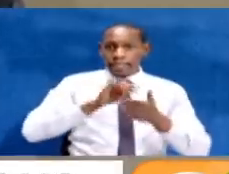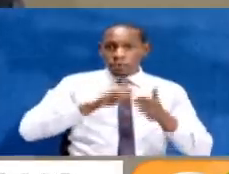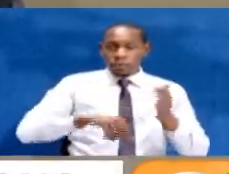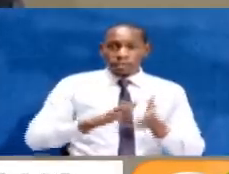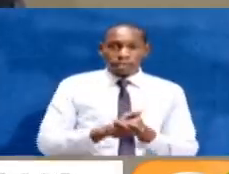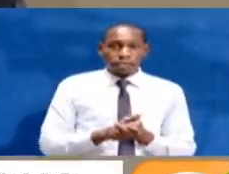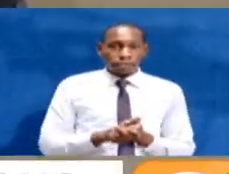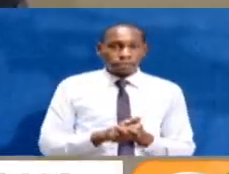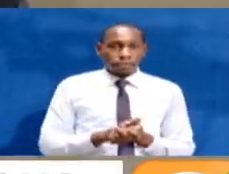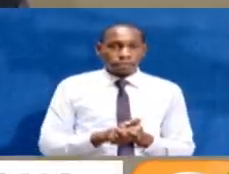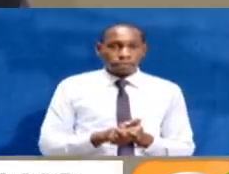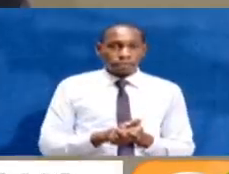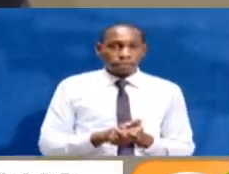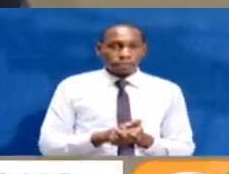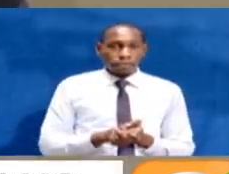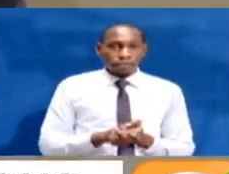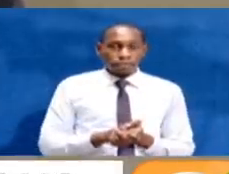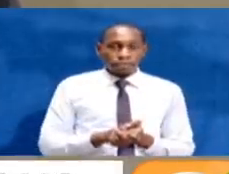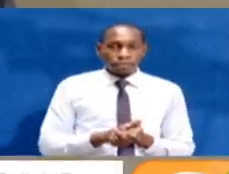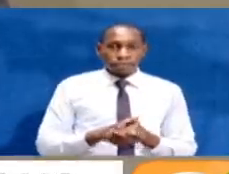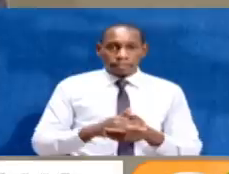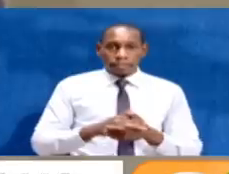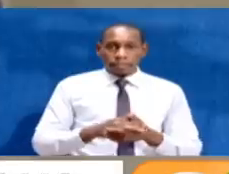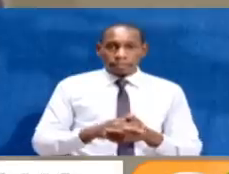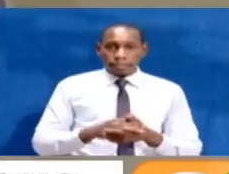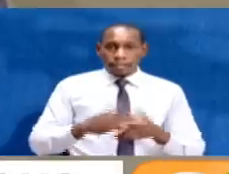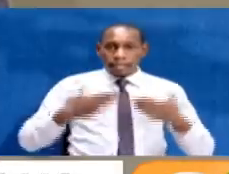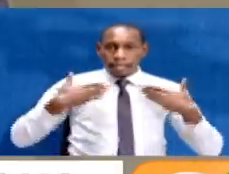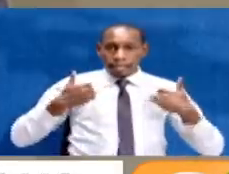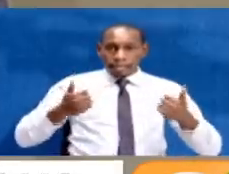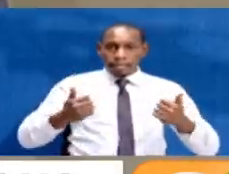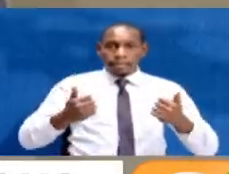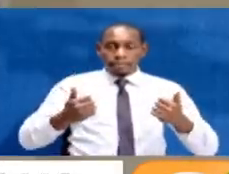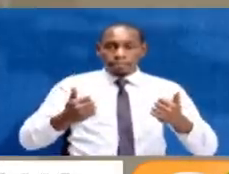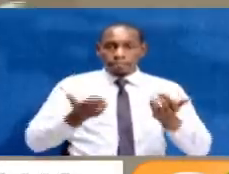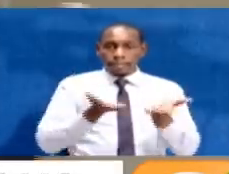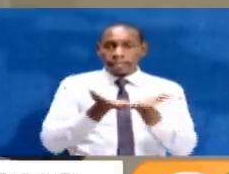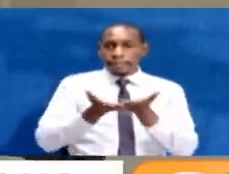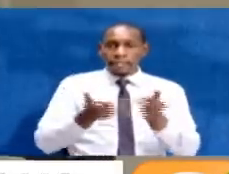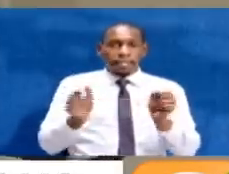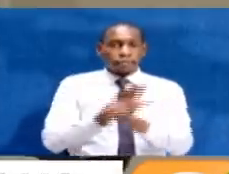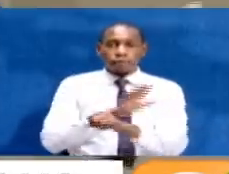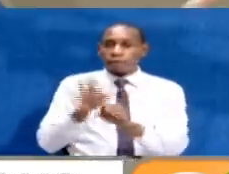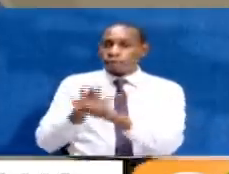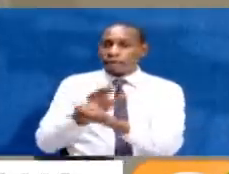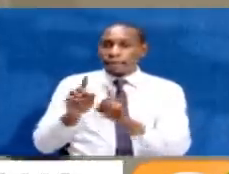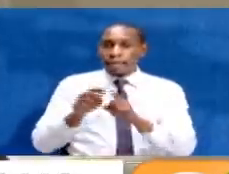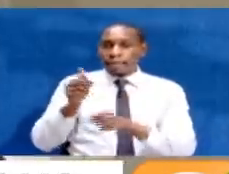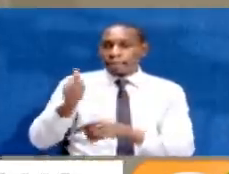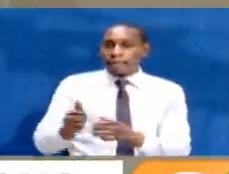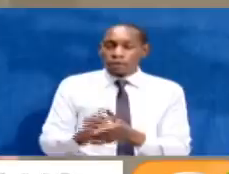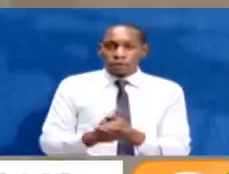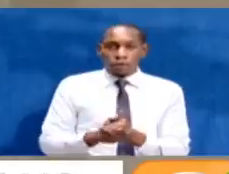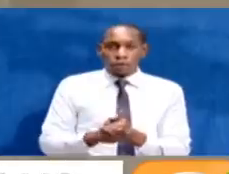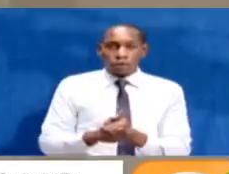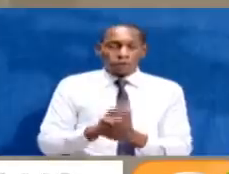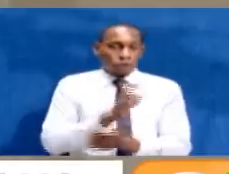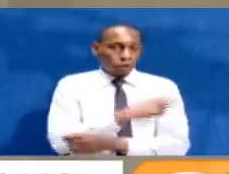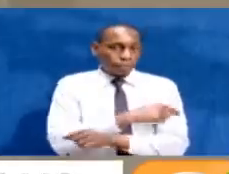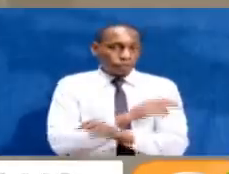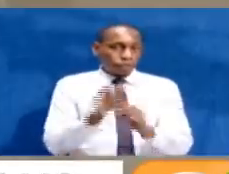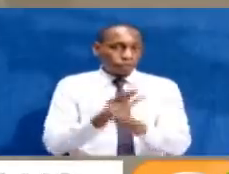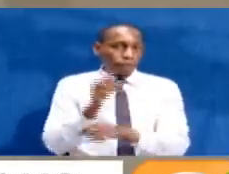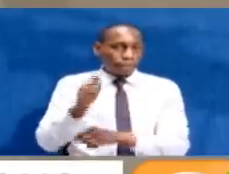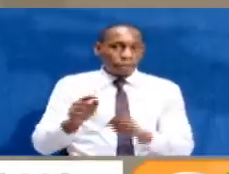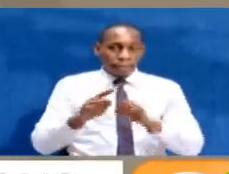the health services and the health facilities are overwhelmed, though he says they have not been ran over, but